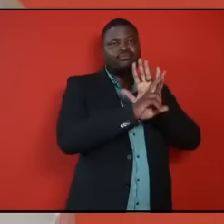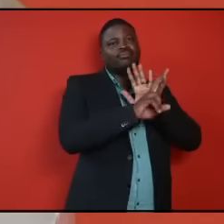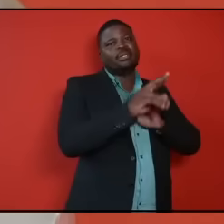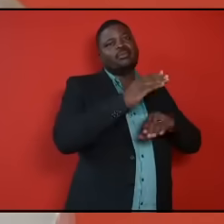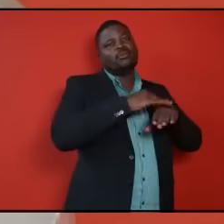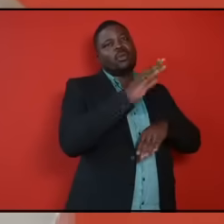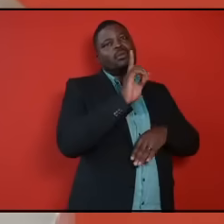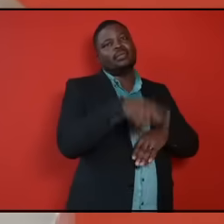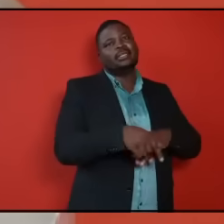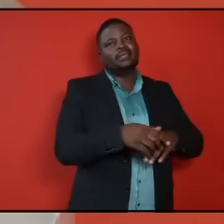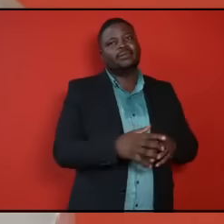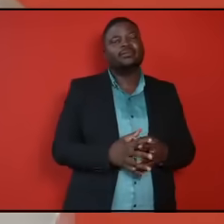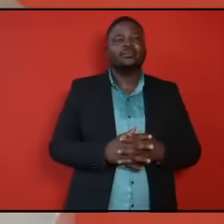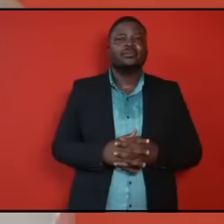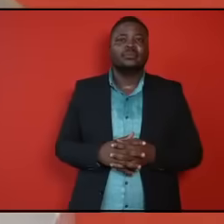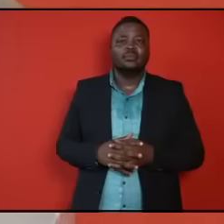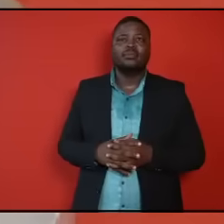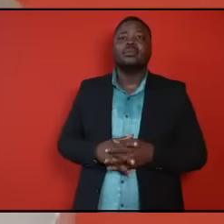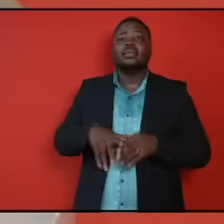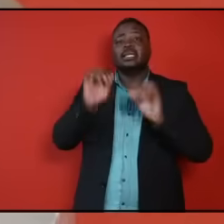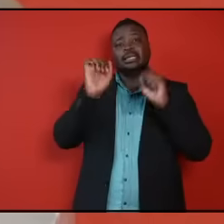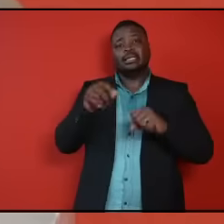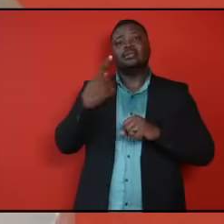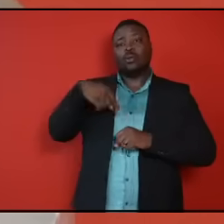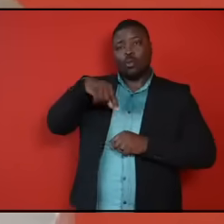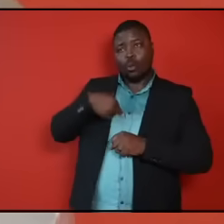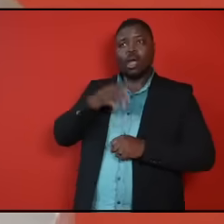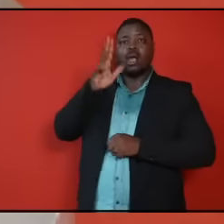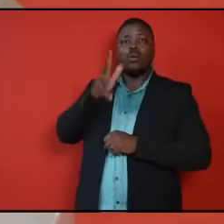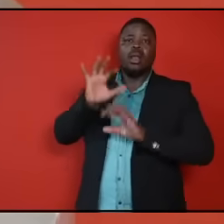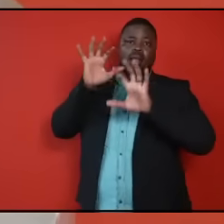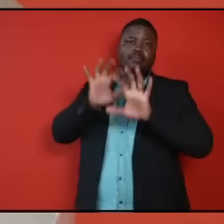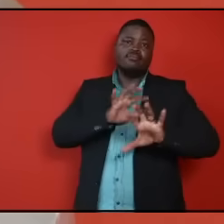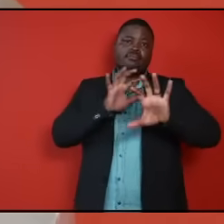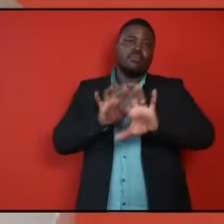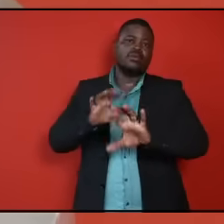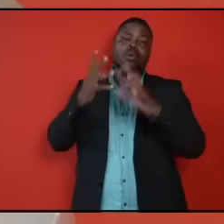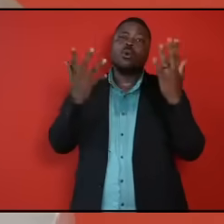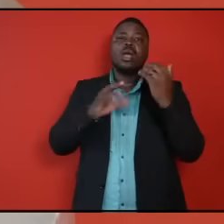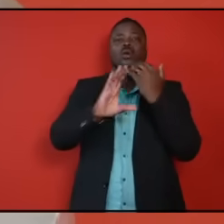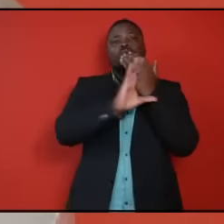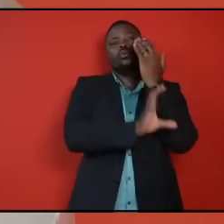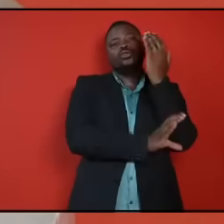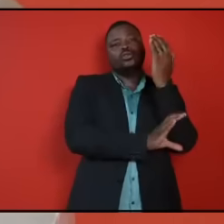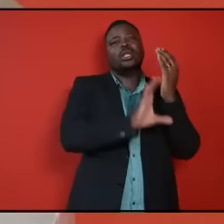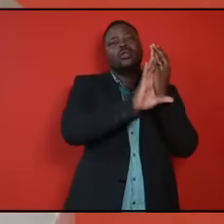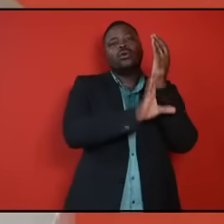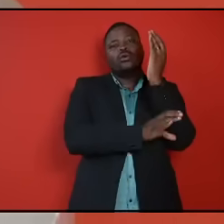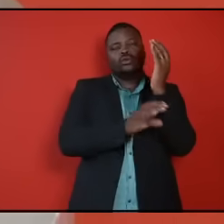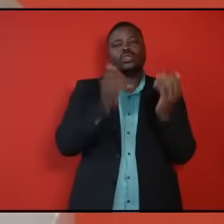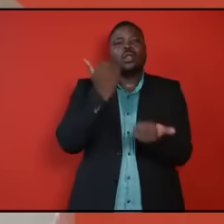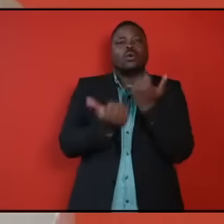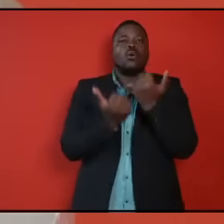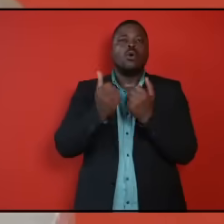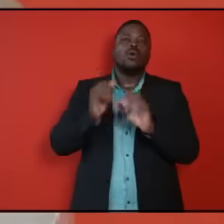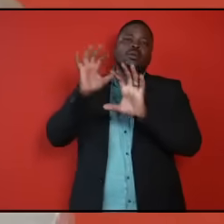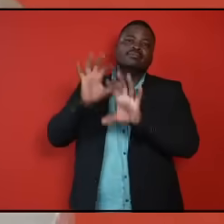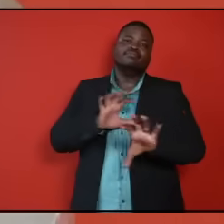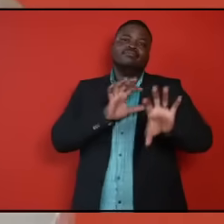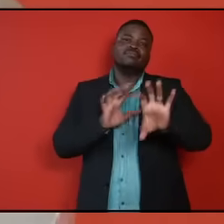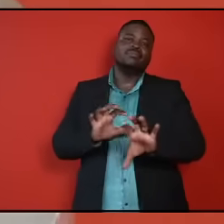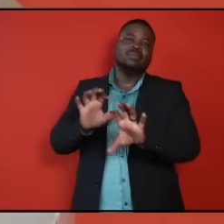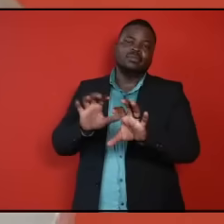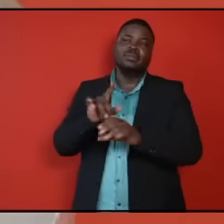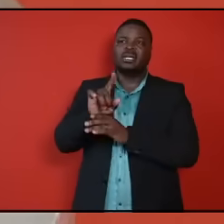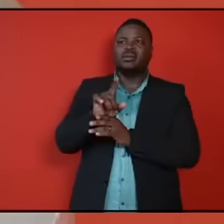to you we are going to picket in Palapala, at the Constitutional Court every month. We went to